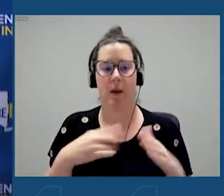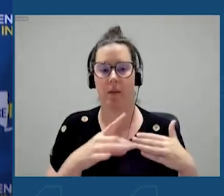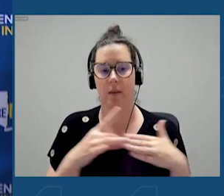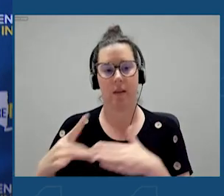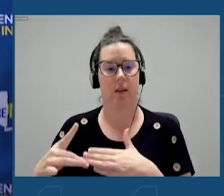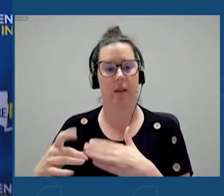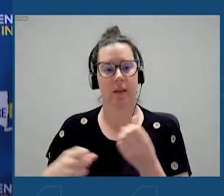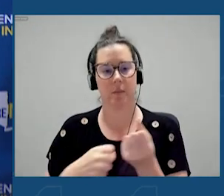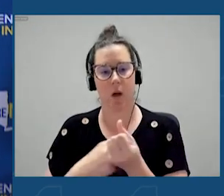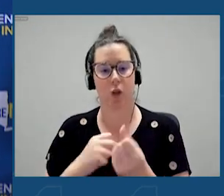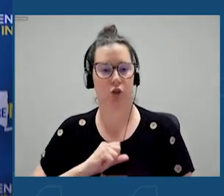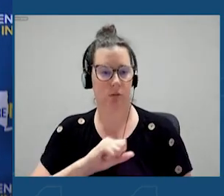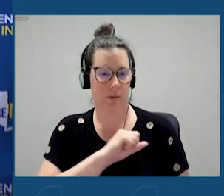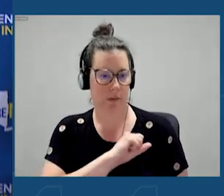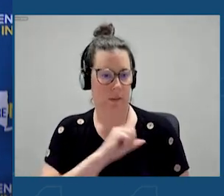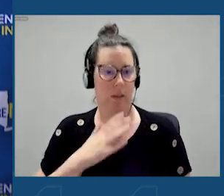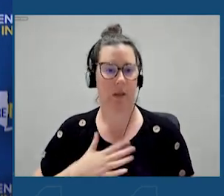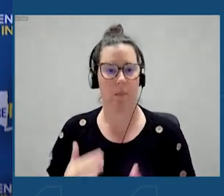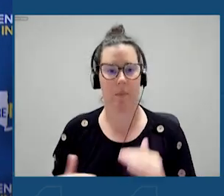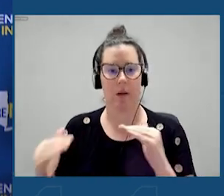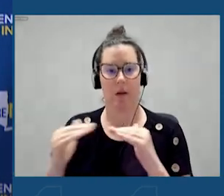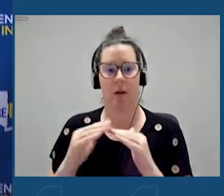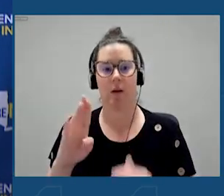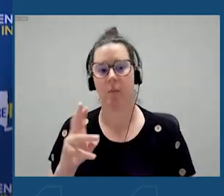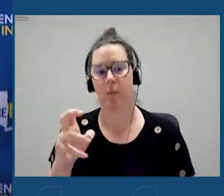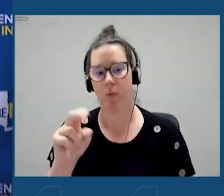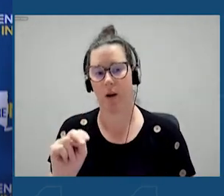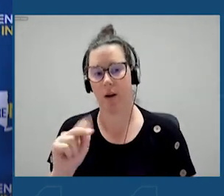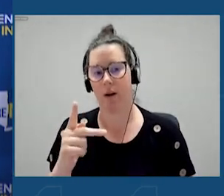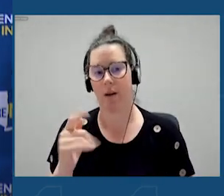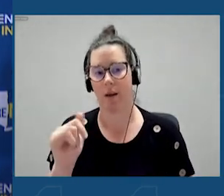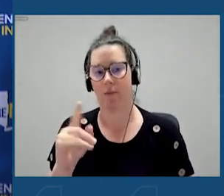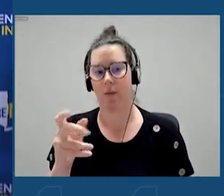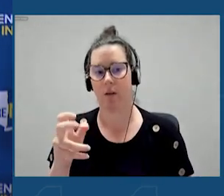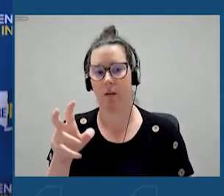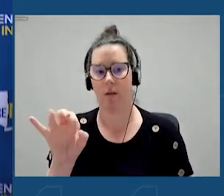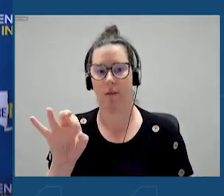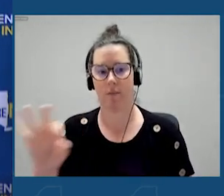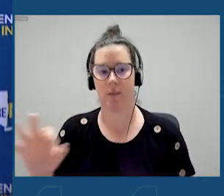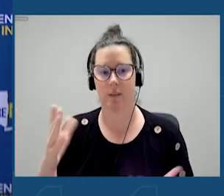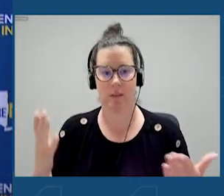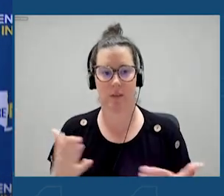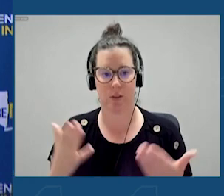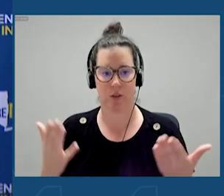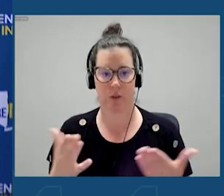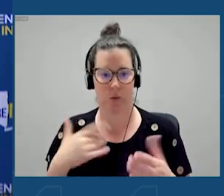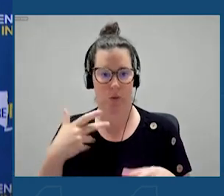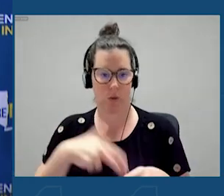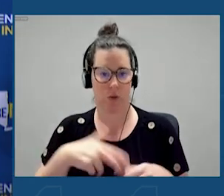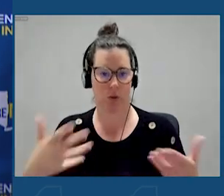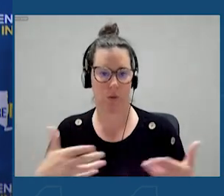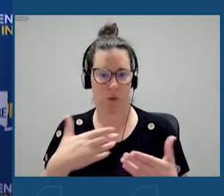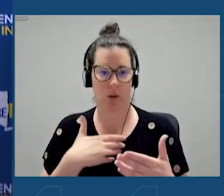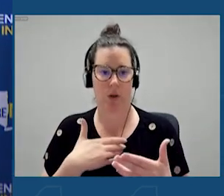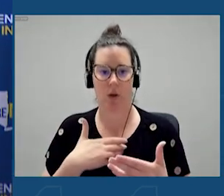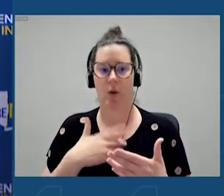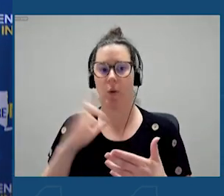I see my colleague Brian Kavanaugh from Brooklyn has joined us. Hi, Brian. You weren't here before when Kathy Hochul made all the announcements.